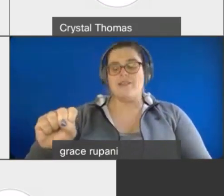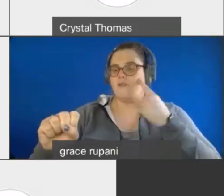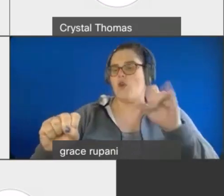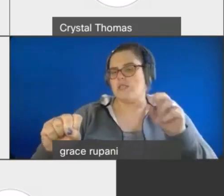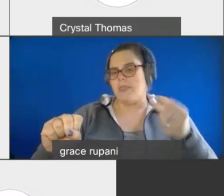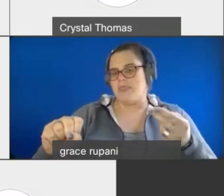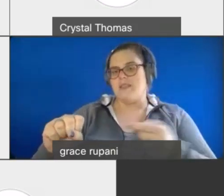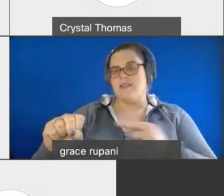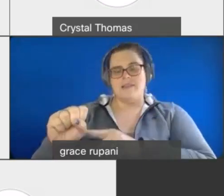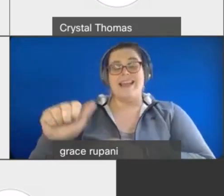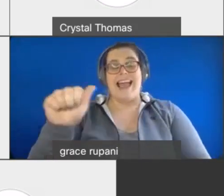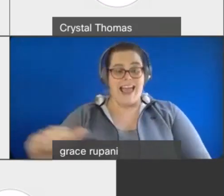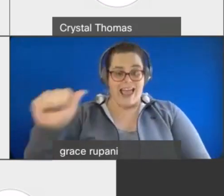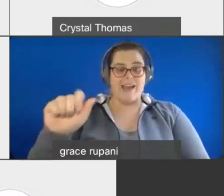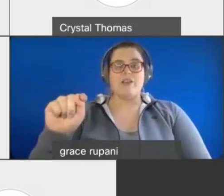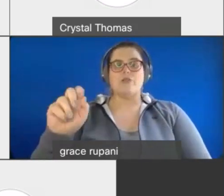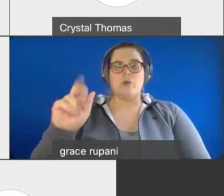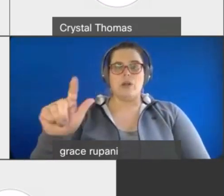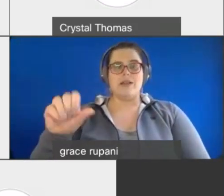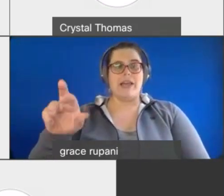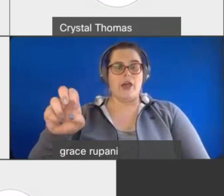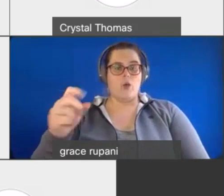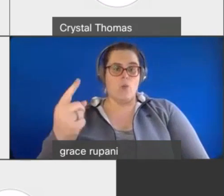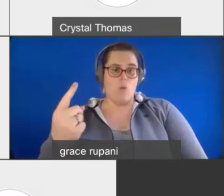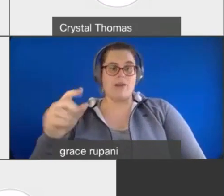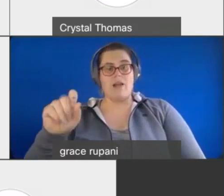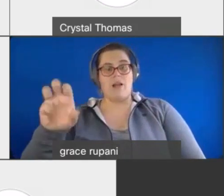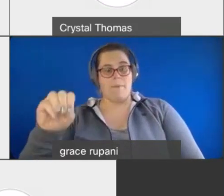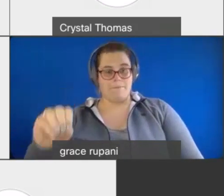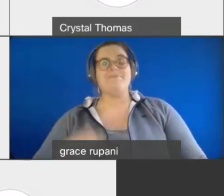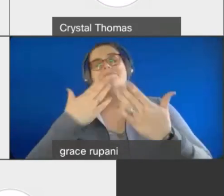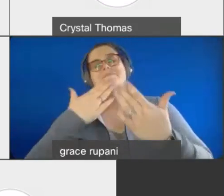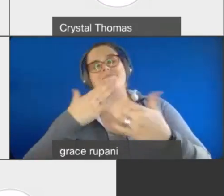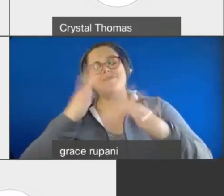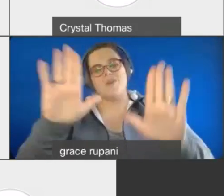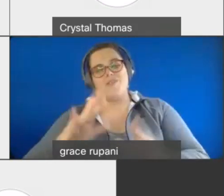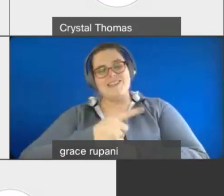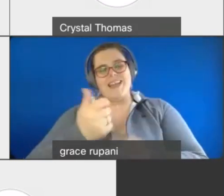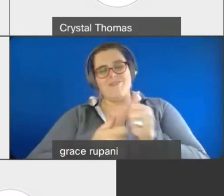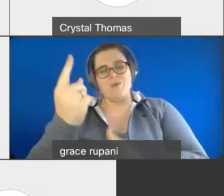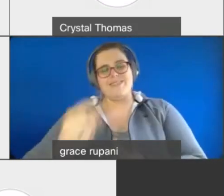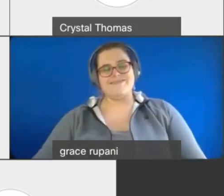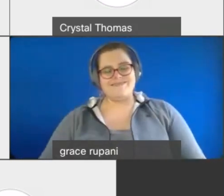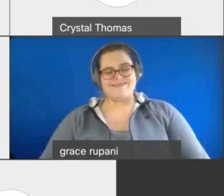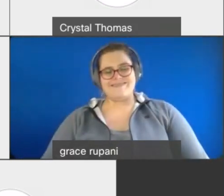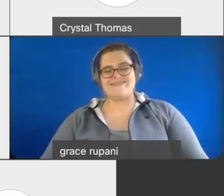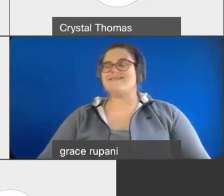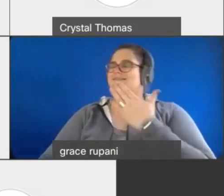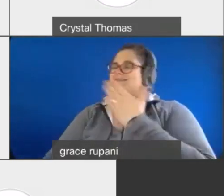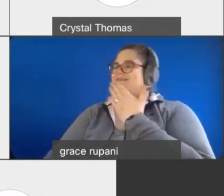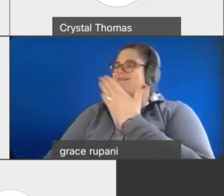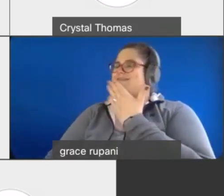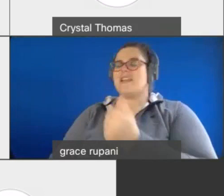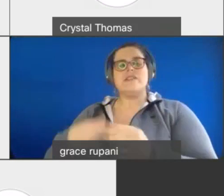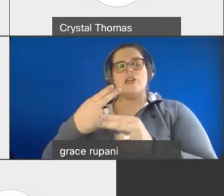at totalcare1.com. Thank you and have an awesome day, everyone. Thank you so much. Just a quick